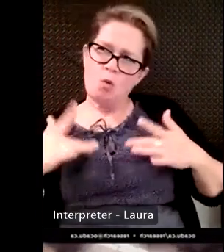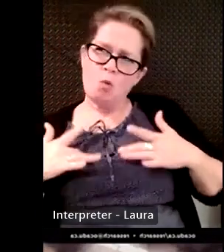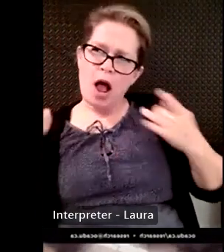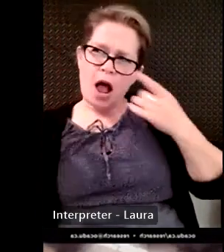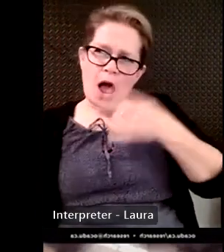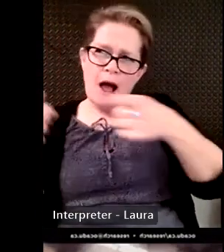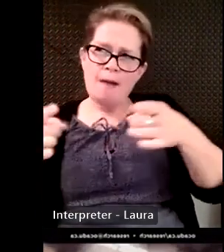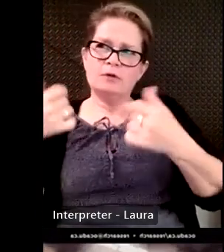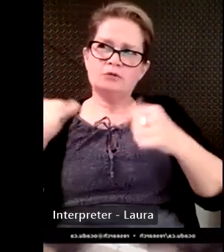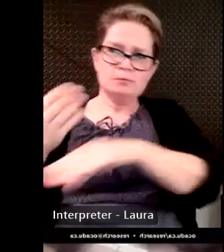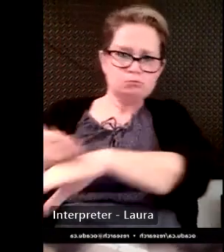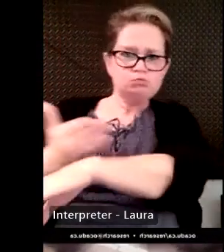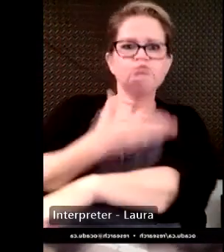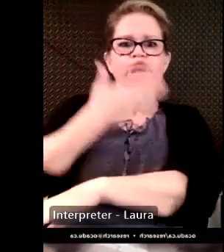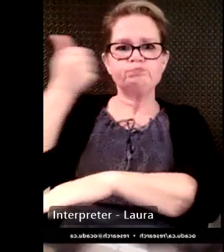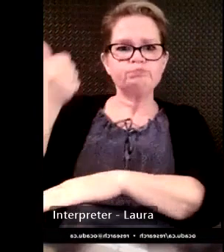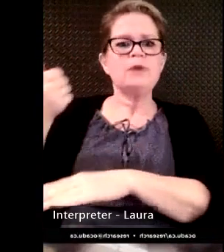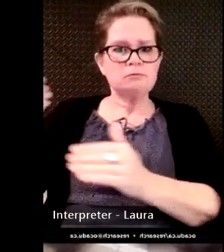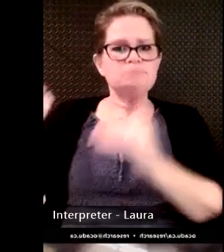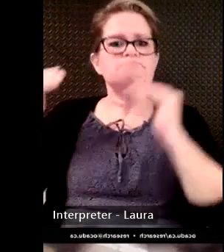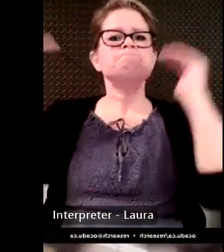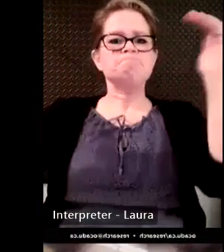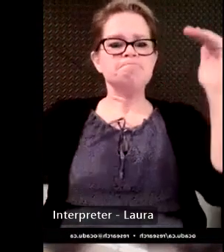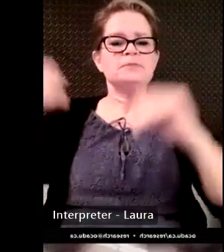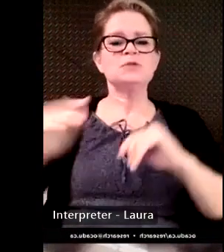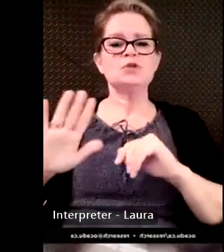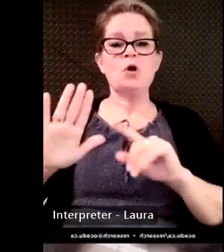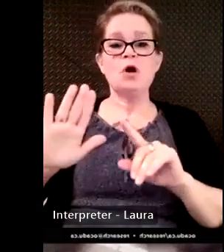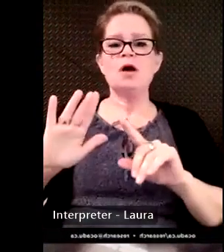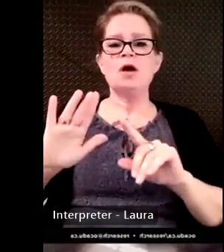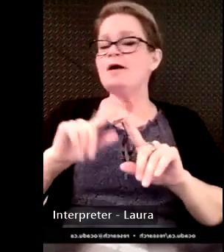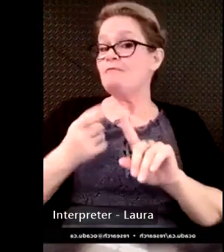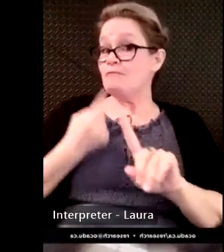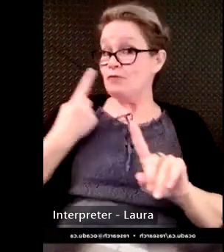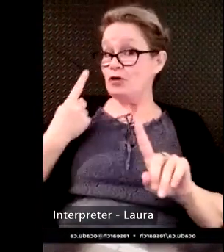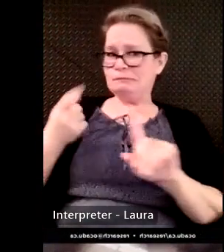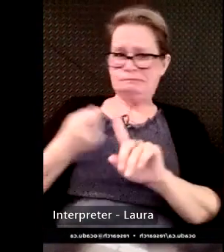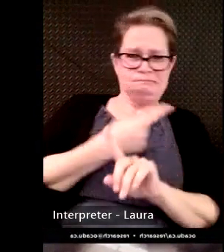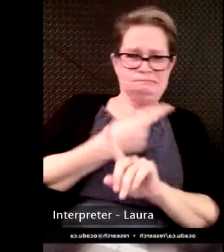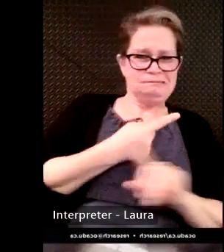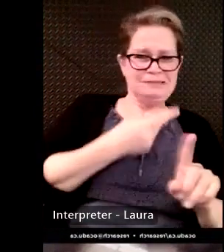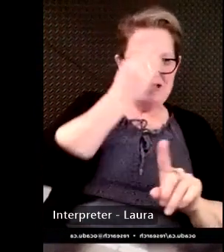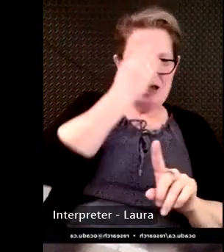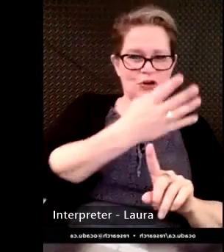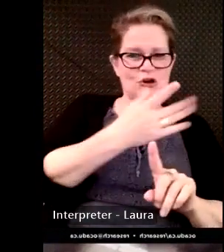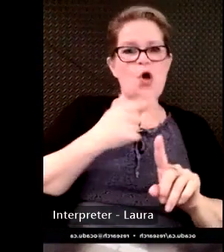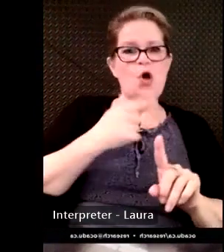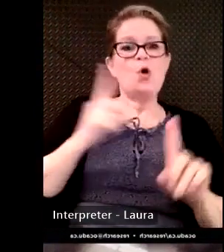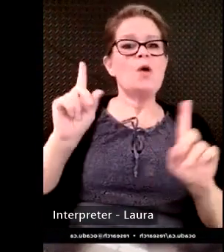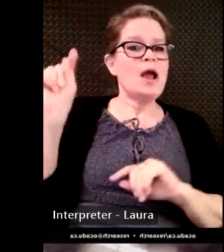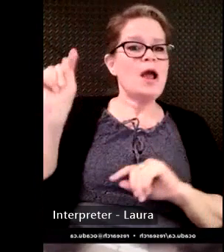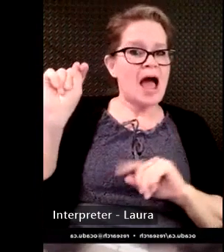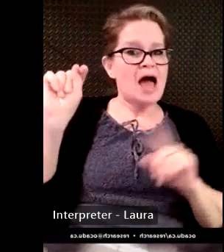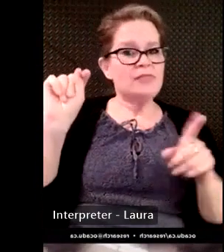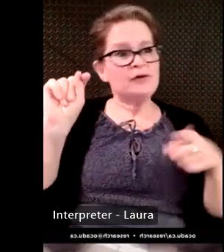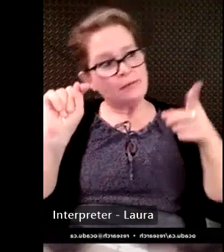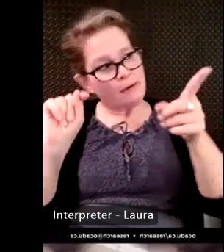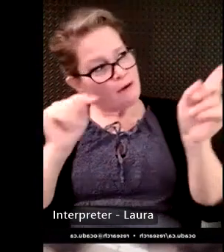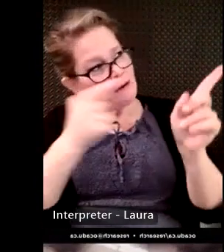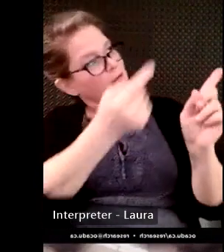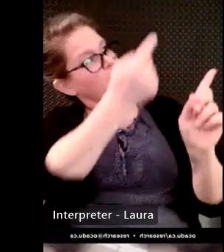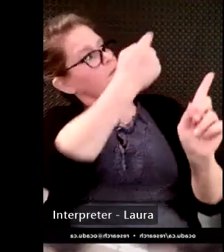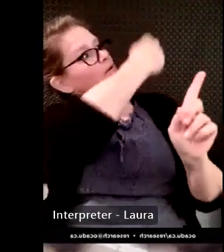are accessible washrooms as you go, for those who aren't from, okay, just straight out the doors and right on that back wall. So they are there for you, and if you need assistance,